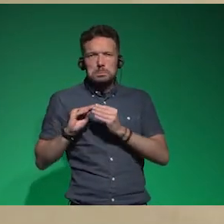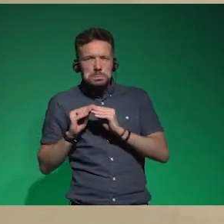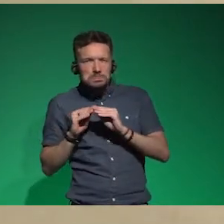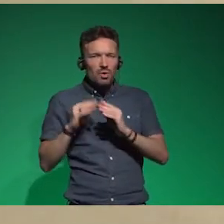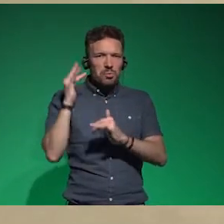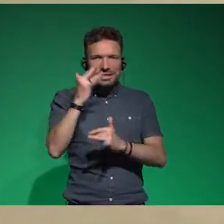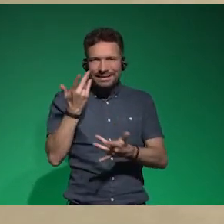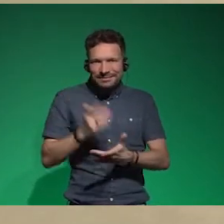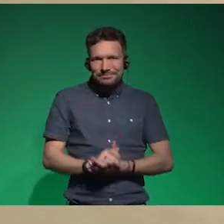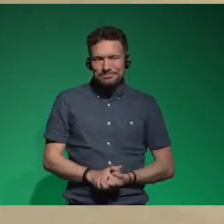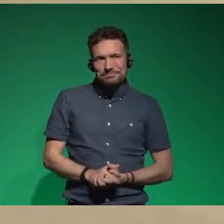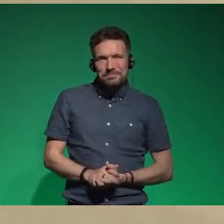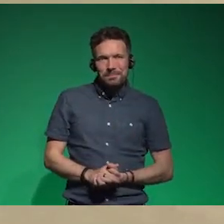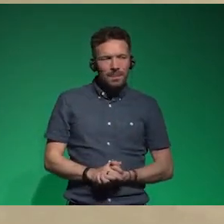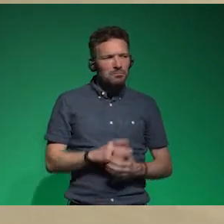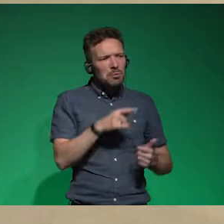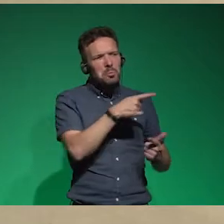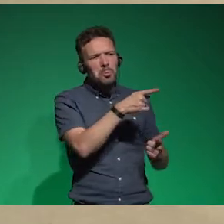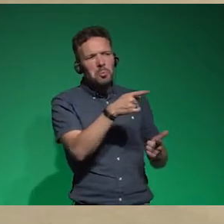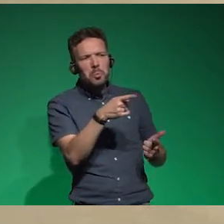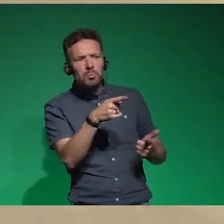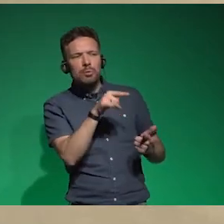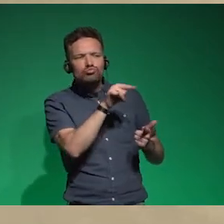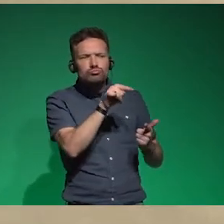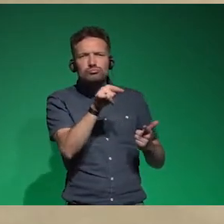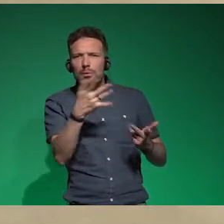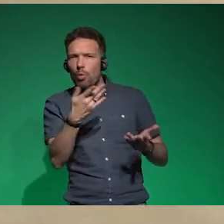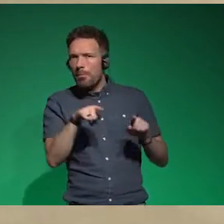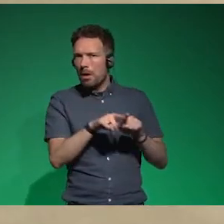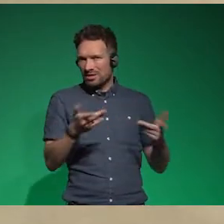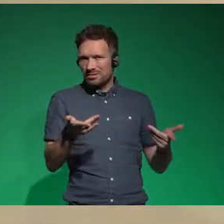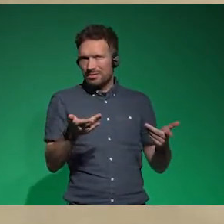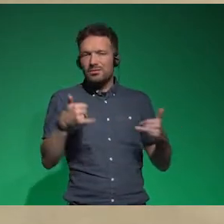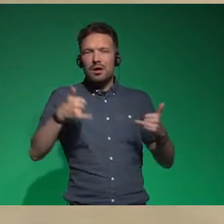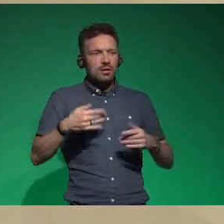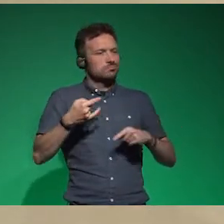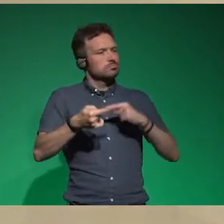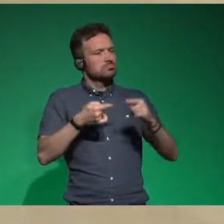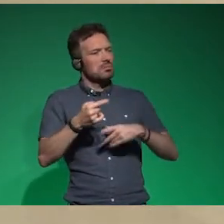conversations in a process of choosing the village. And